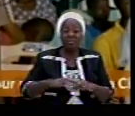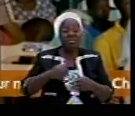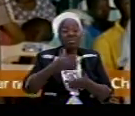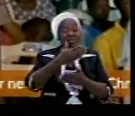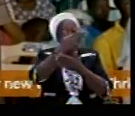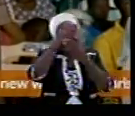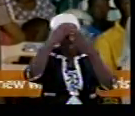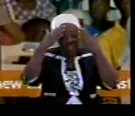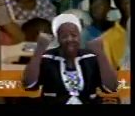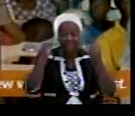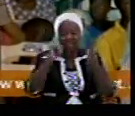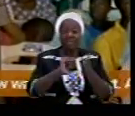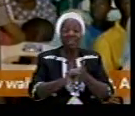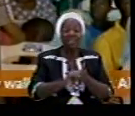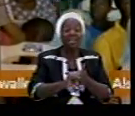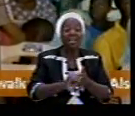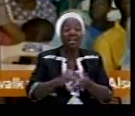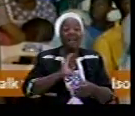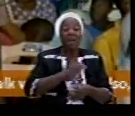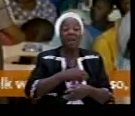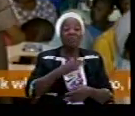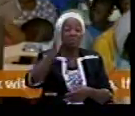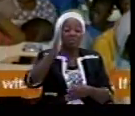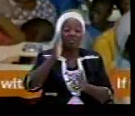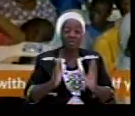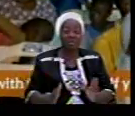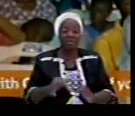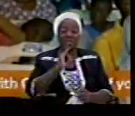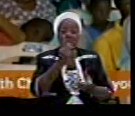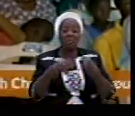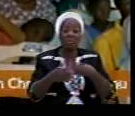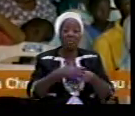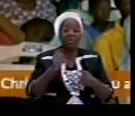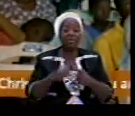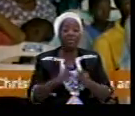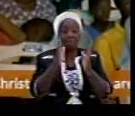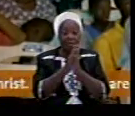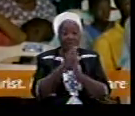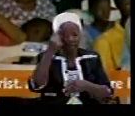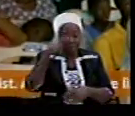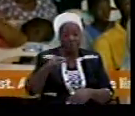who have any sickness, any disease in their body. Tonight,